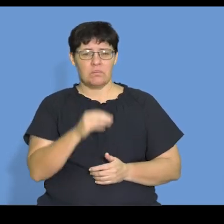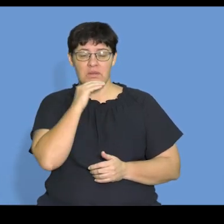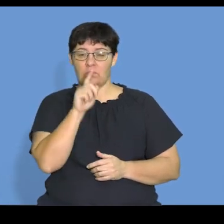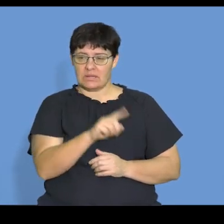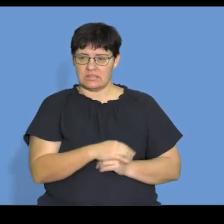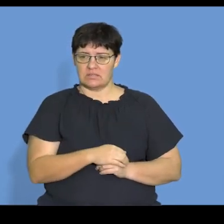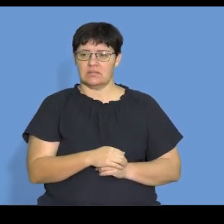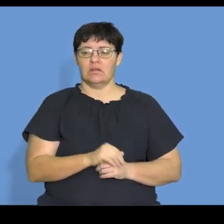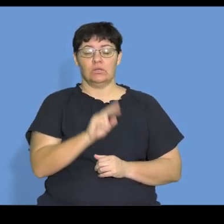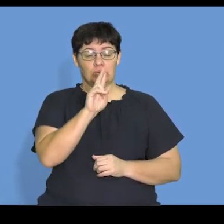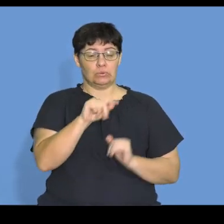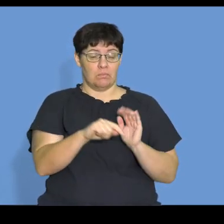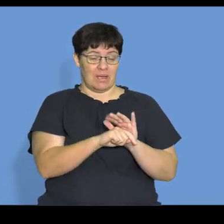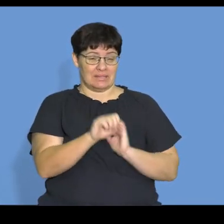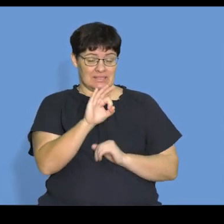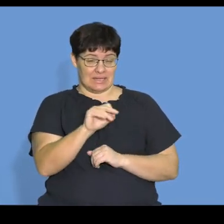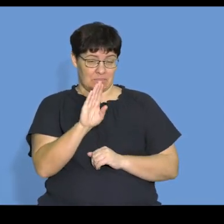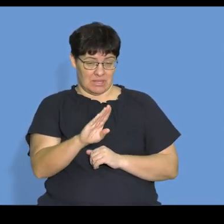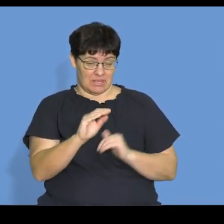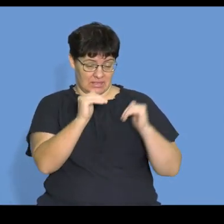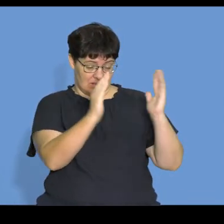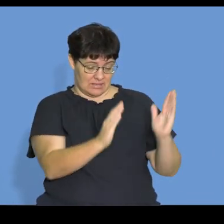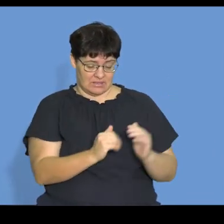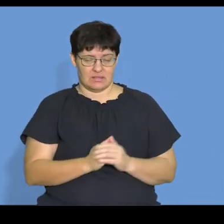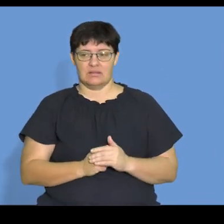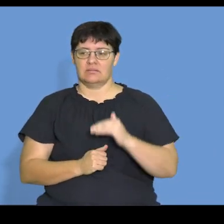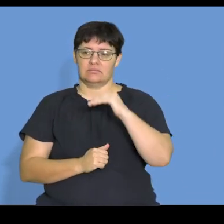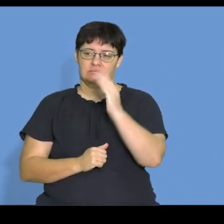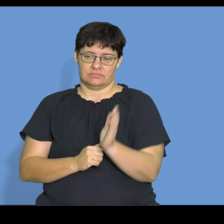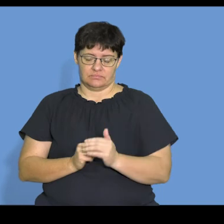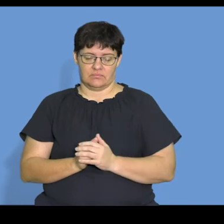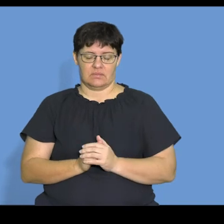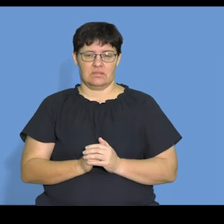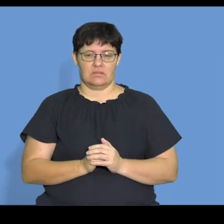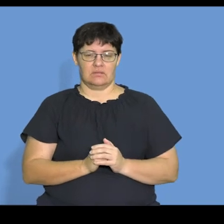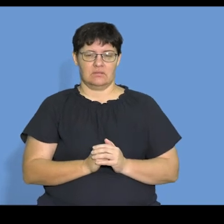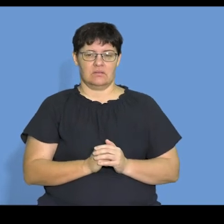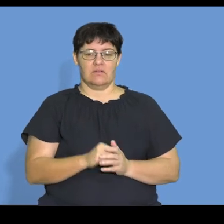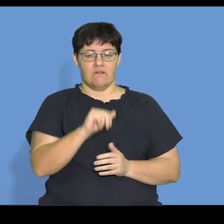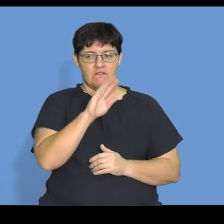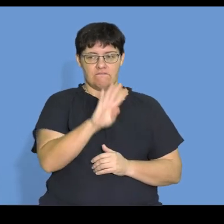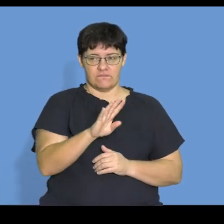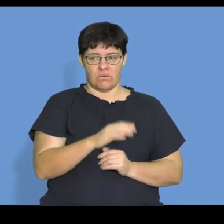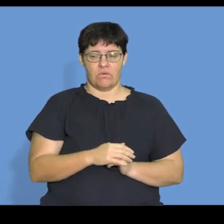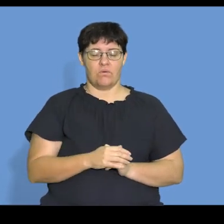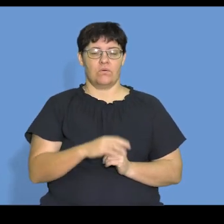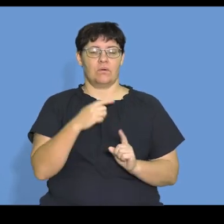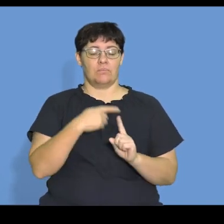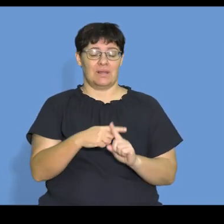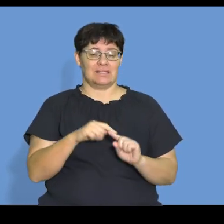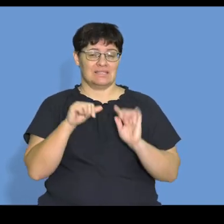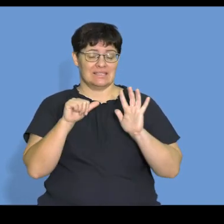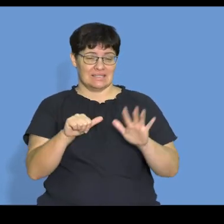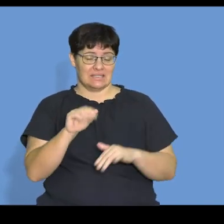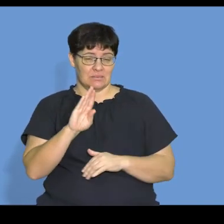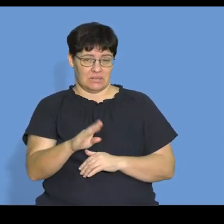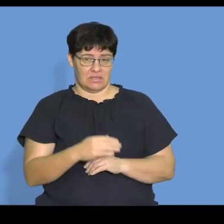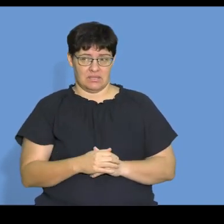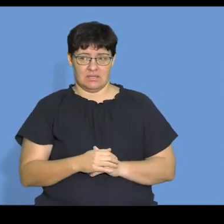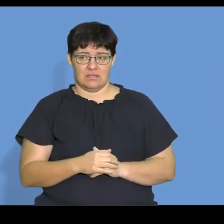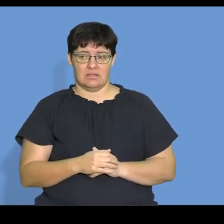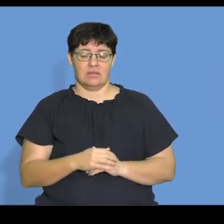2 minus 3b in one bracket, and then here it will be 4 plus the